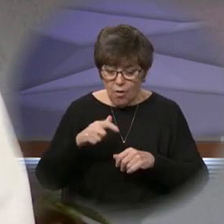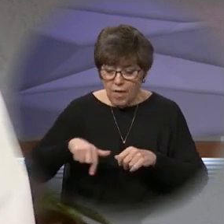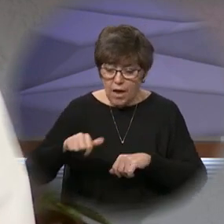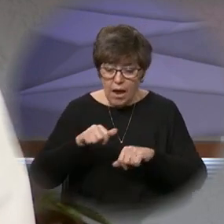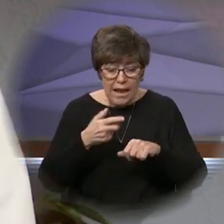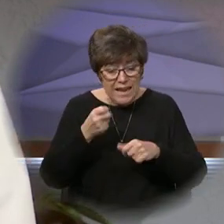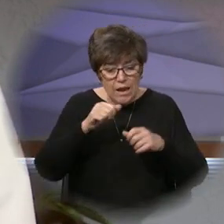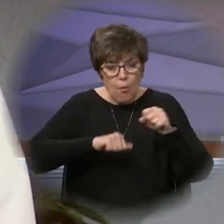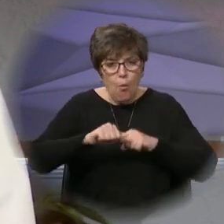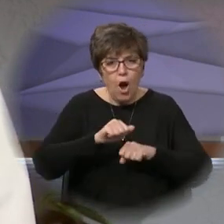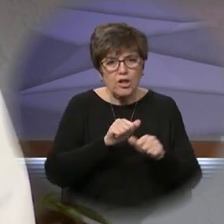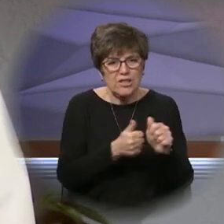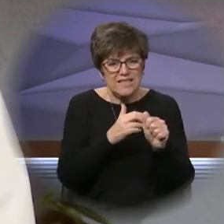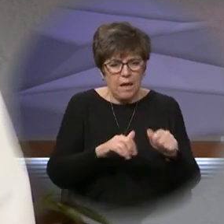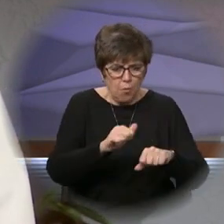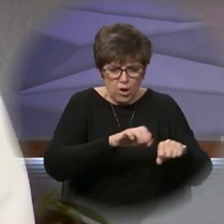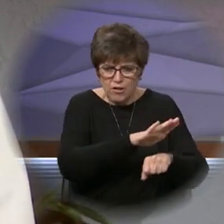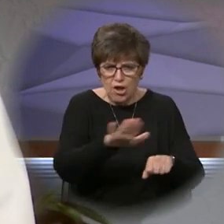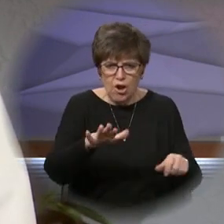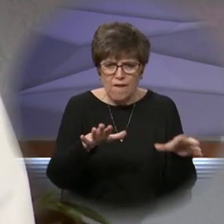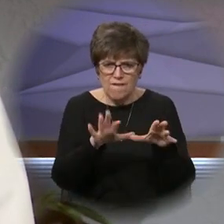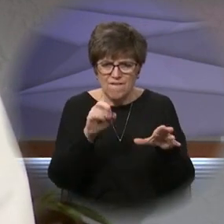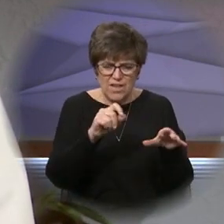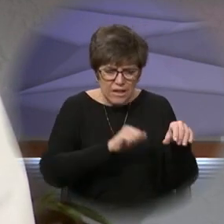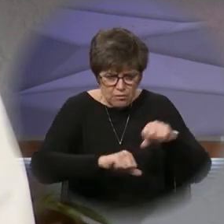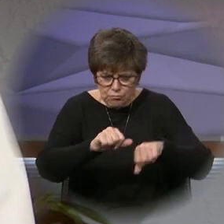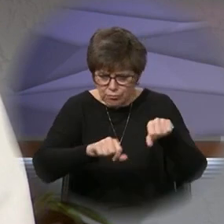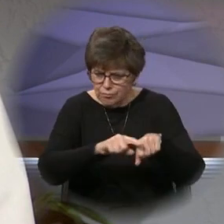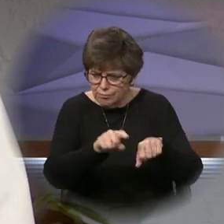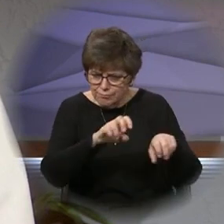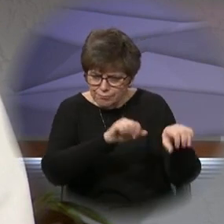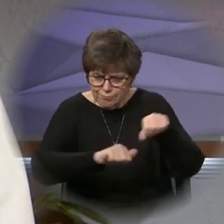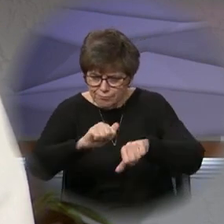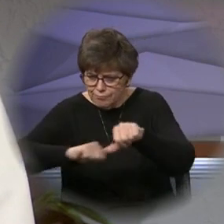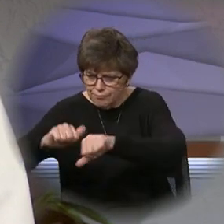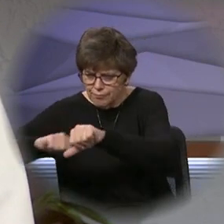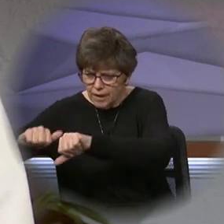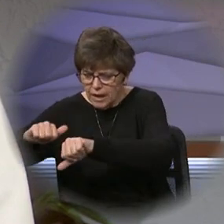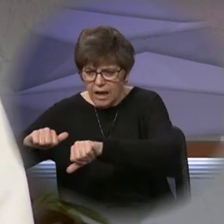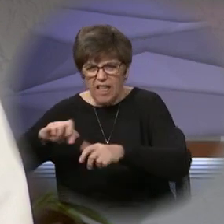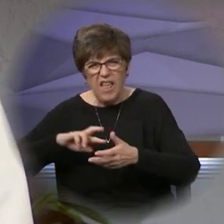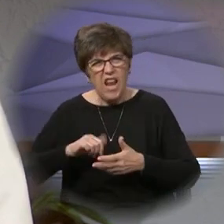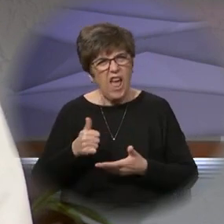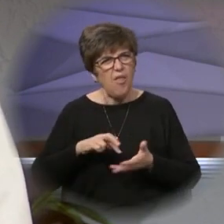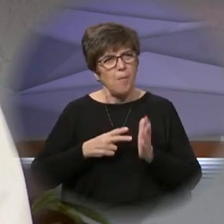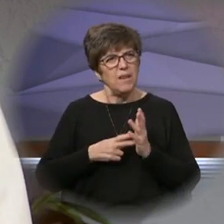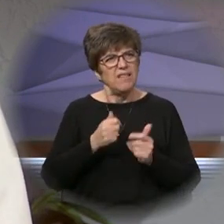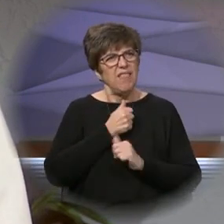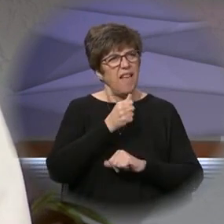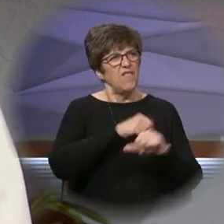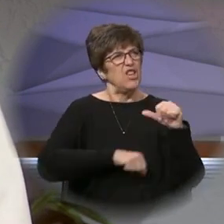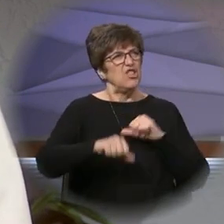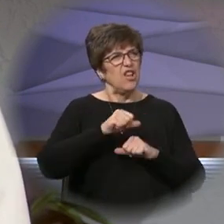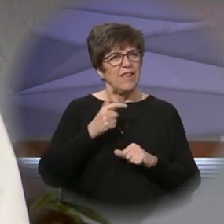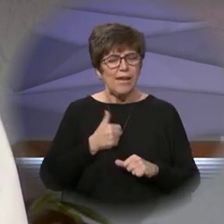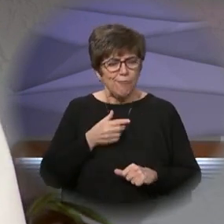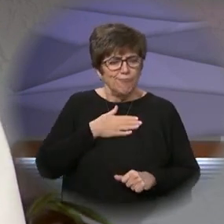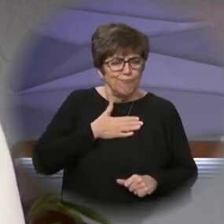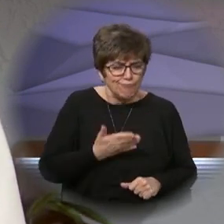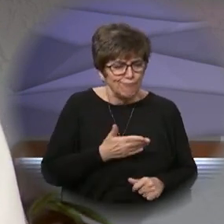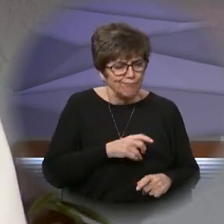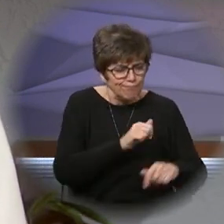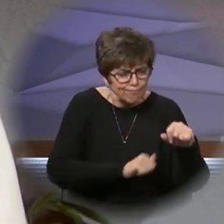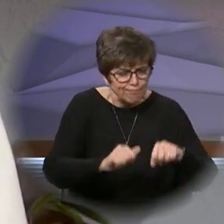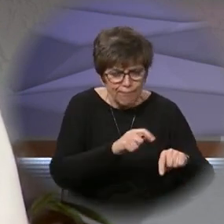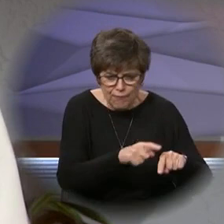his disciples, another huge gesture of what he means by love one another as I have